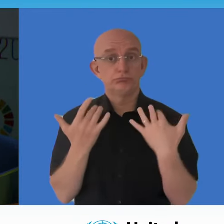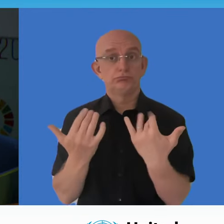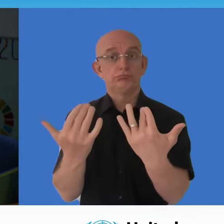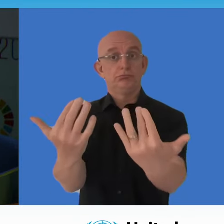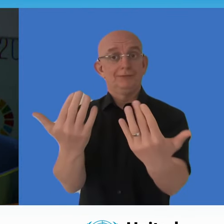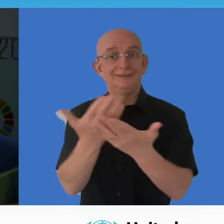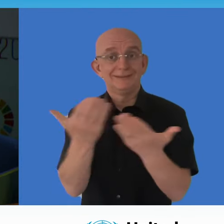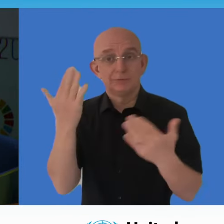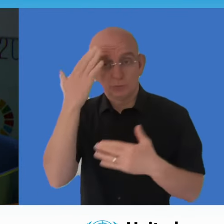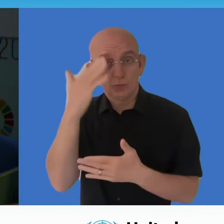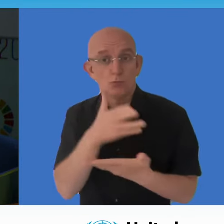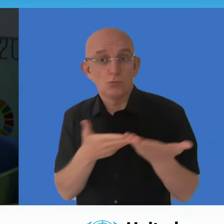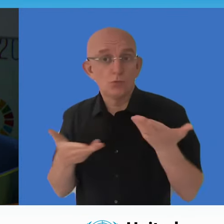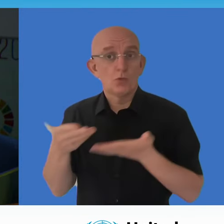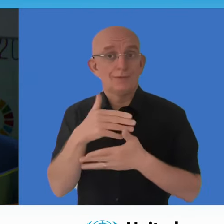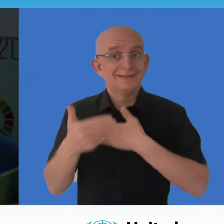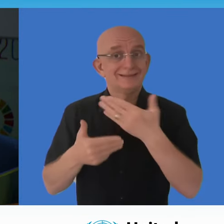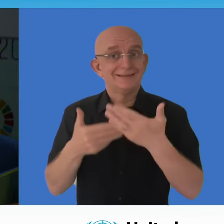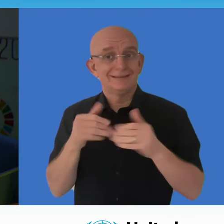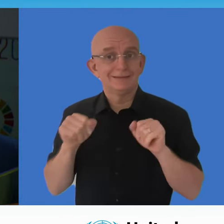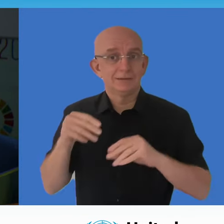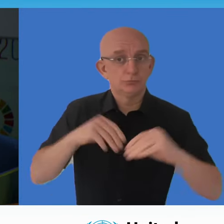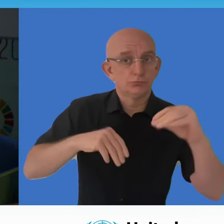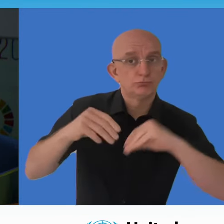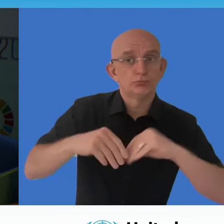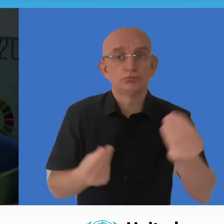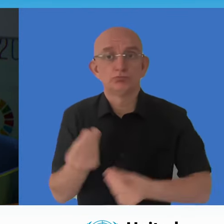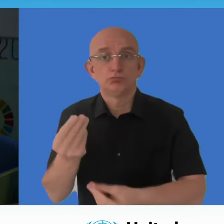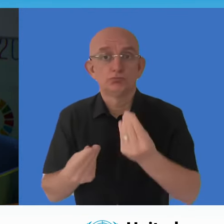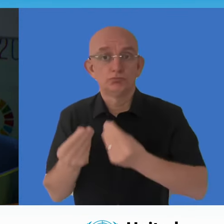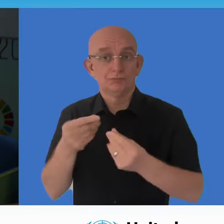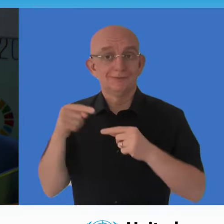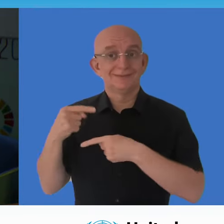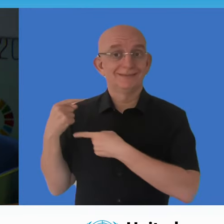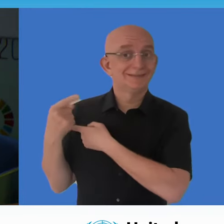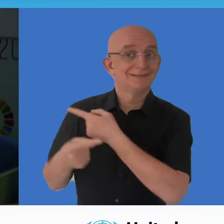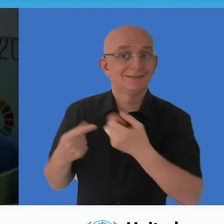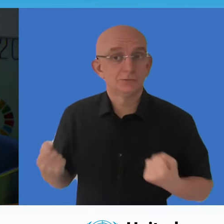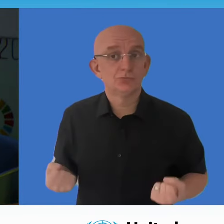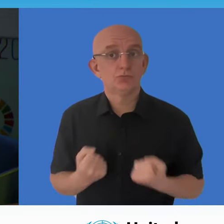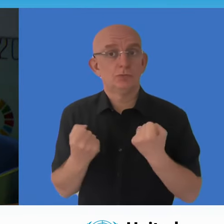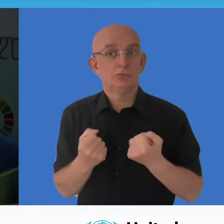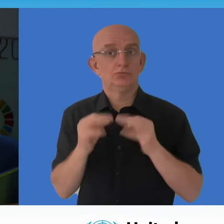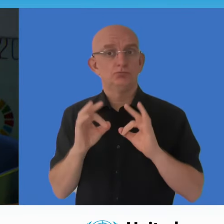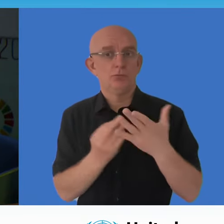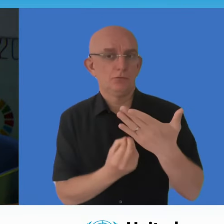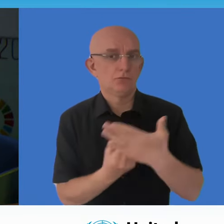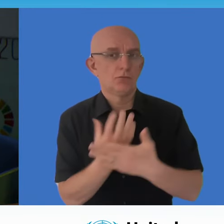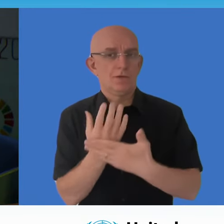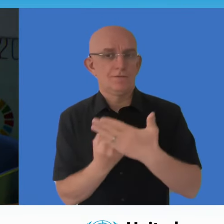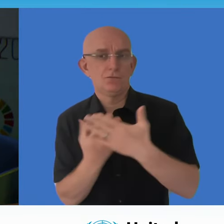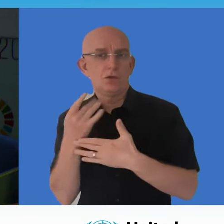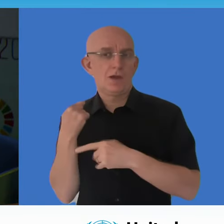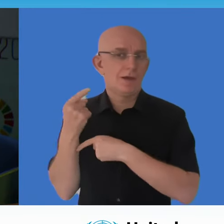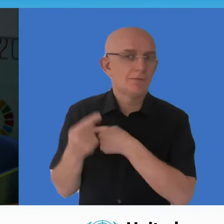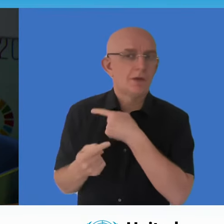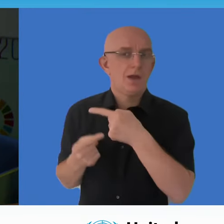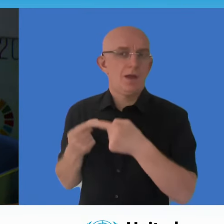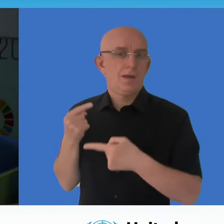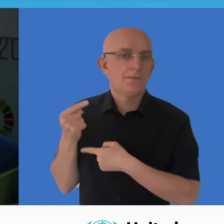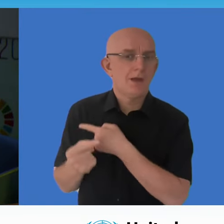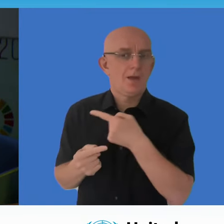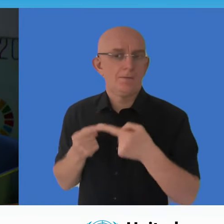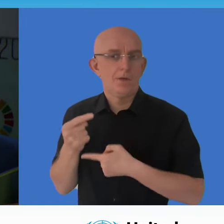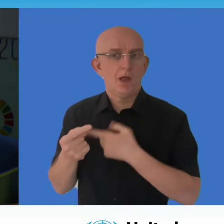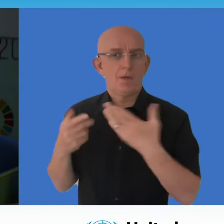indigenous knowledge and practices has allowed us to thrive for centuries. And in our mountain village, our indigenous knowledge allowed us to